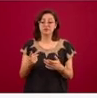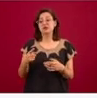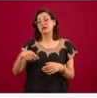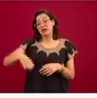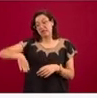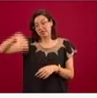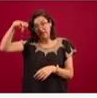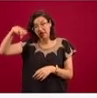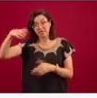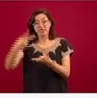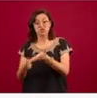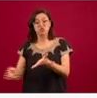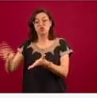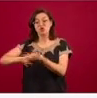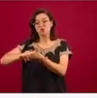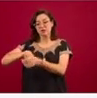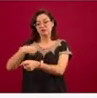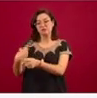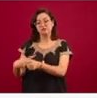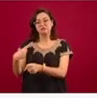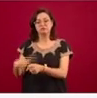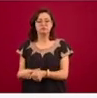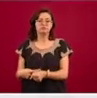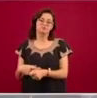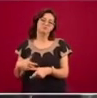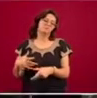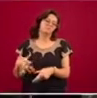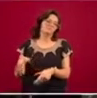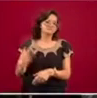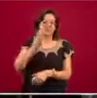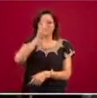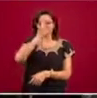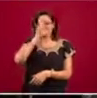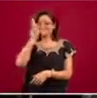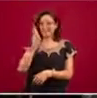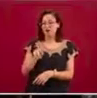smoking, cardiovascular disease, kidney failure,